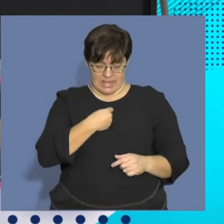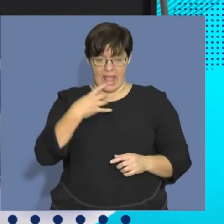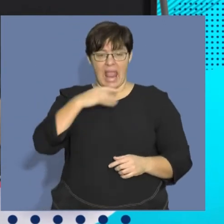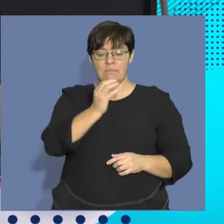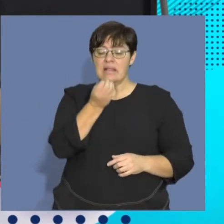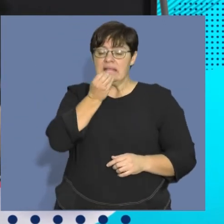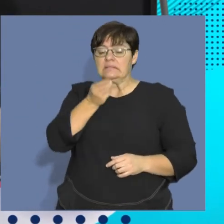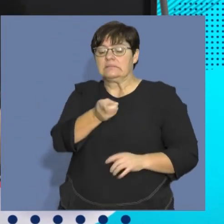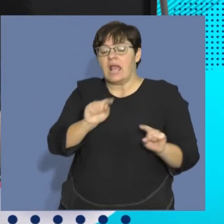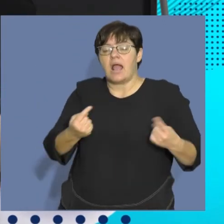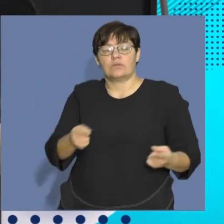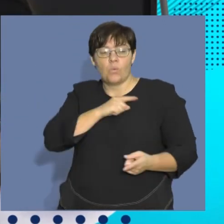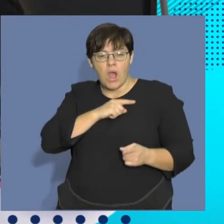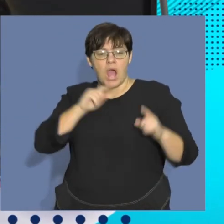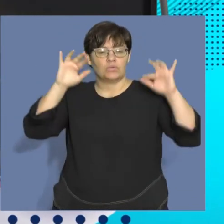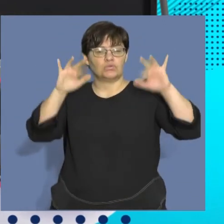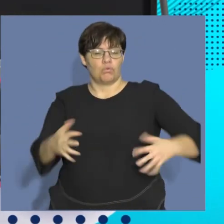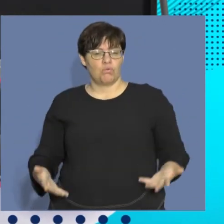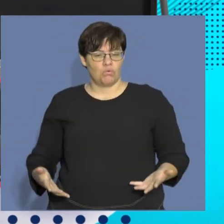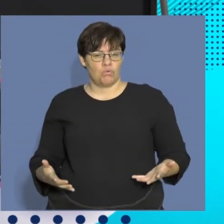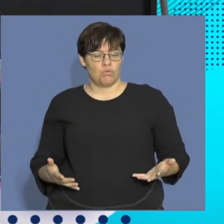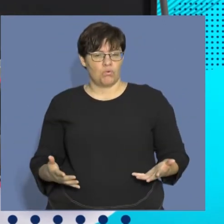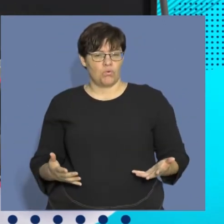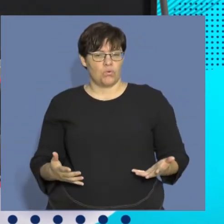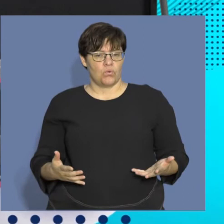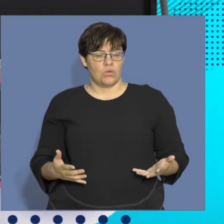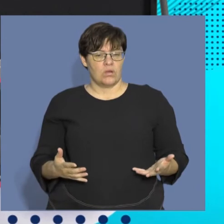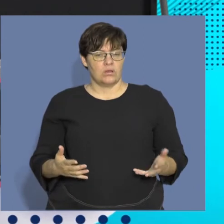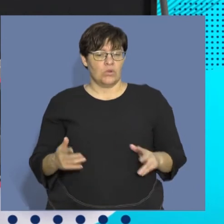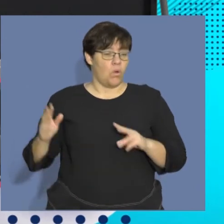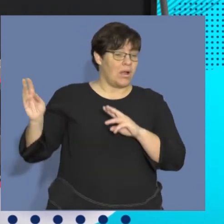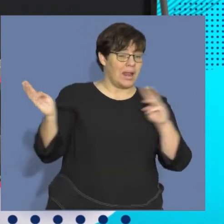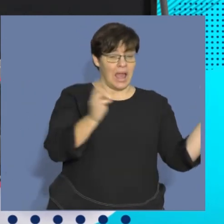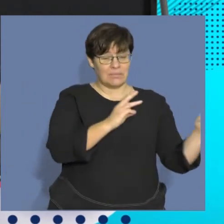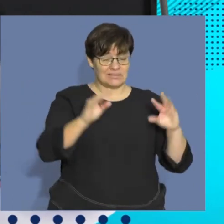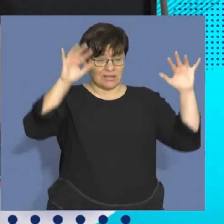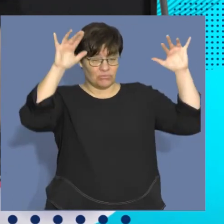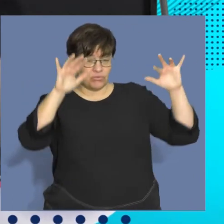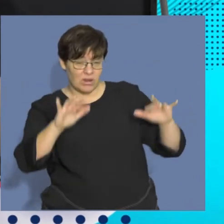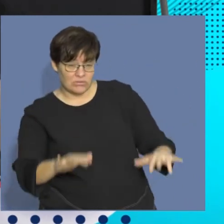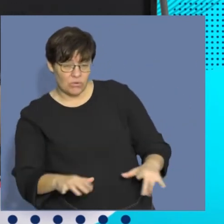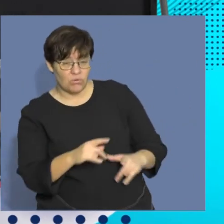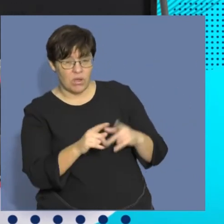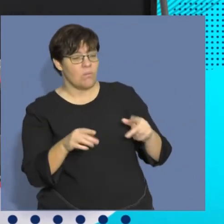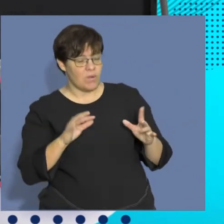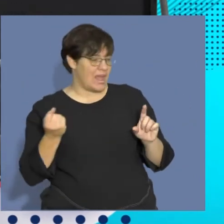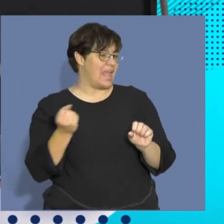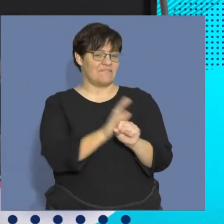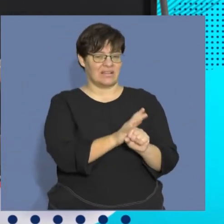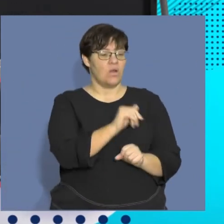eat, we're going to see that climate is going to affect the